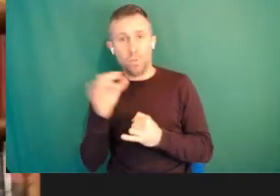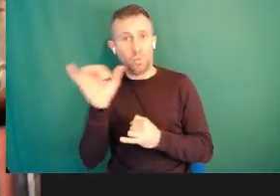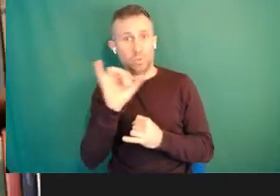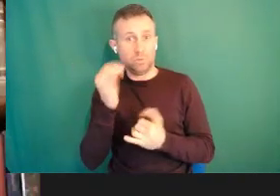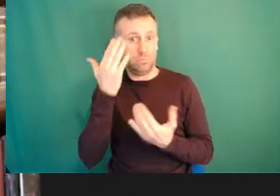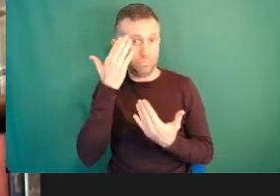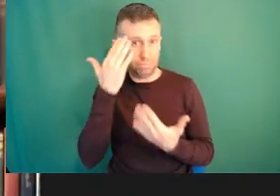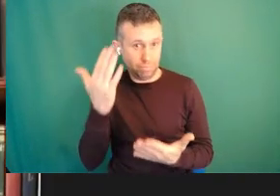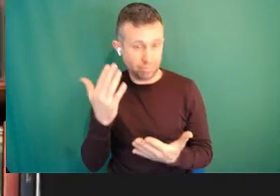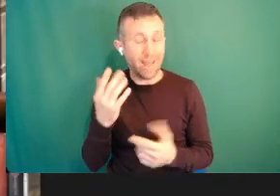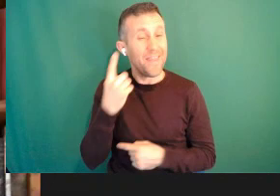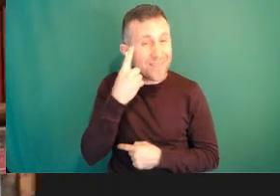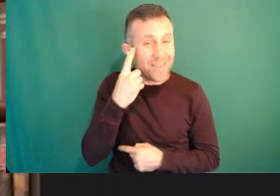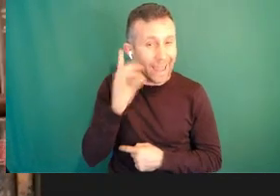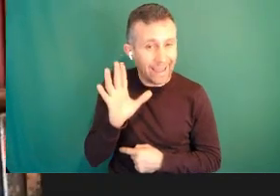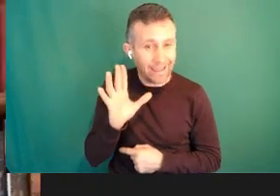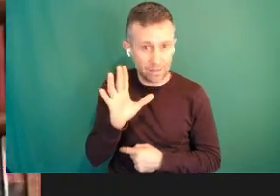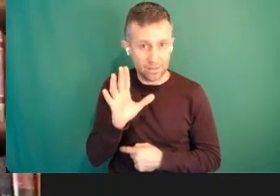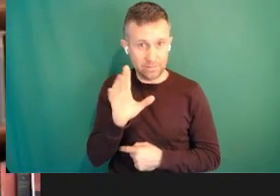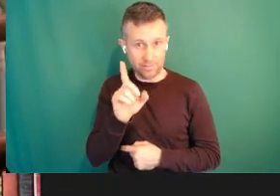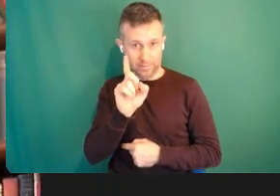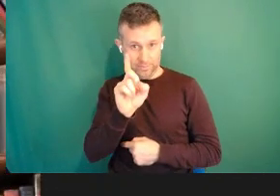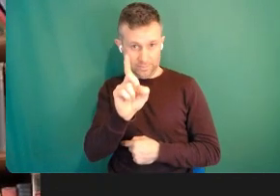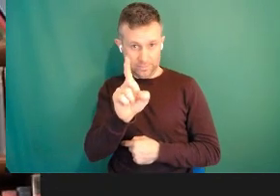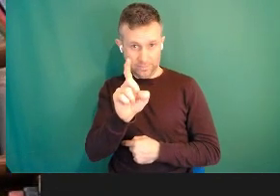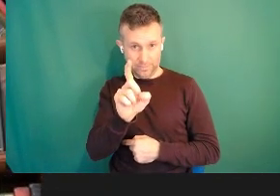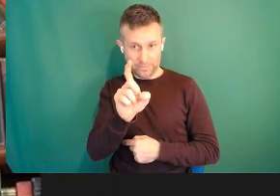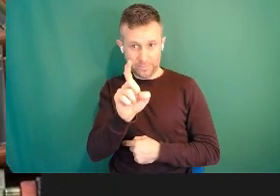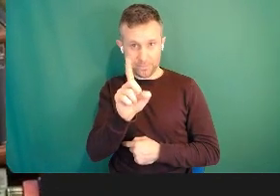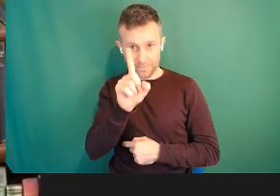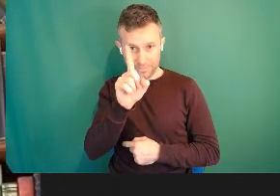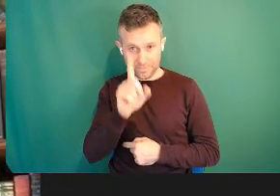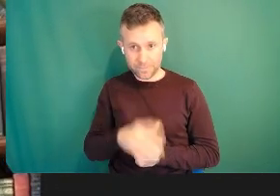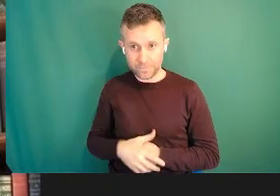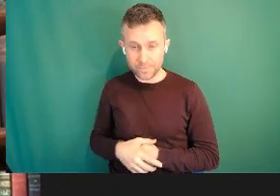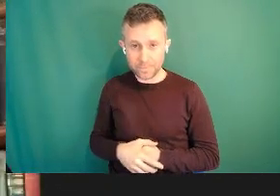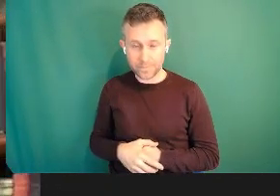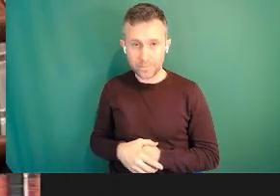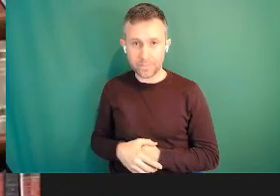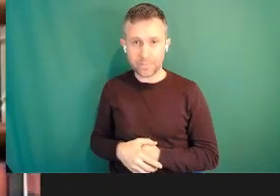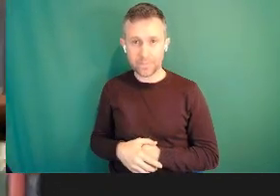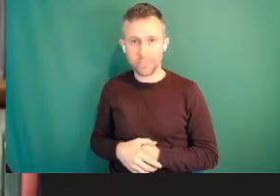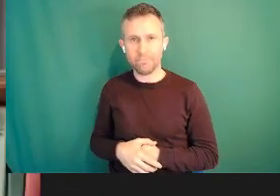let me see if I can spot it. There's a very old book on this shelf here.